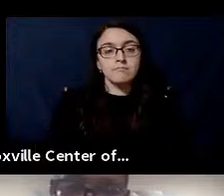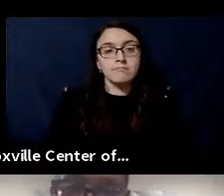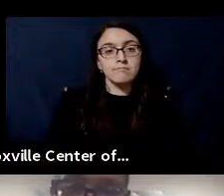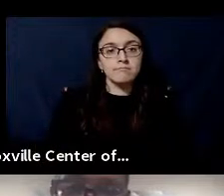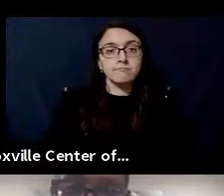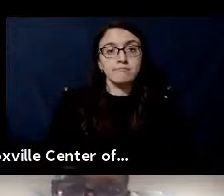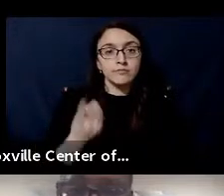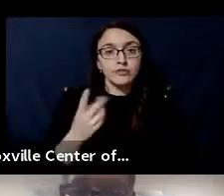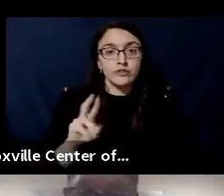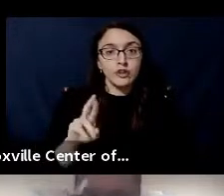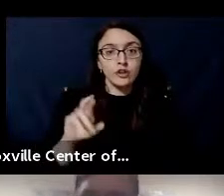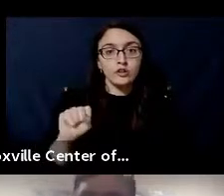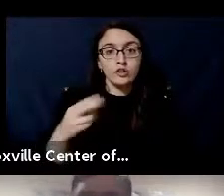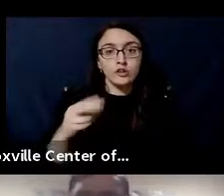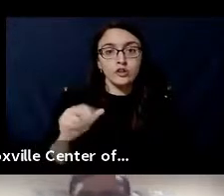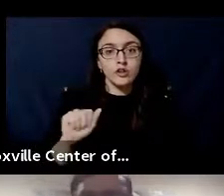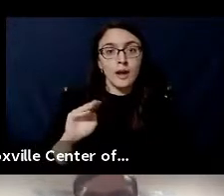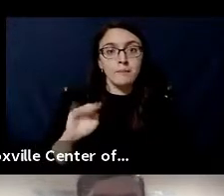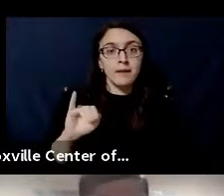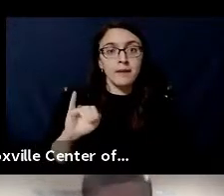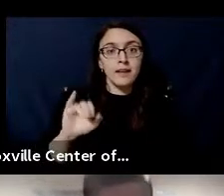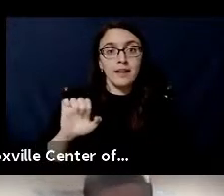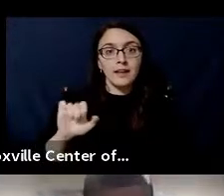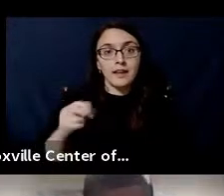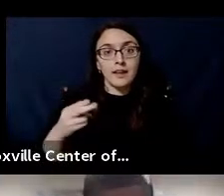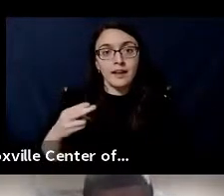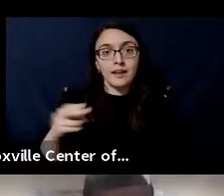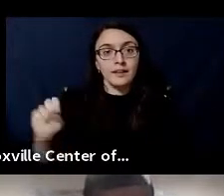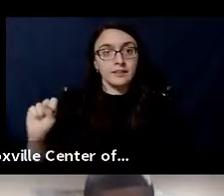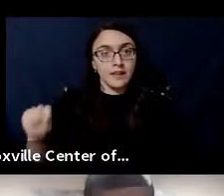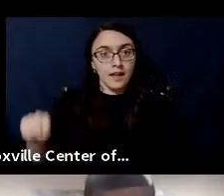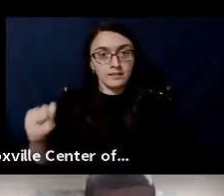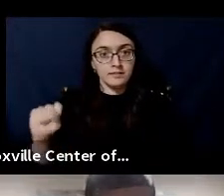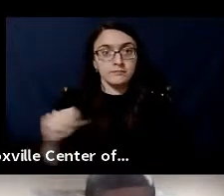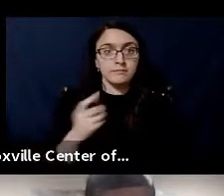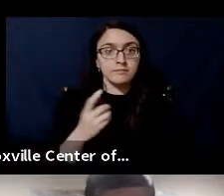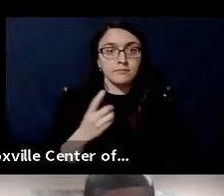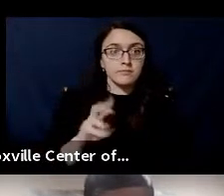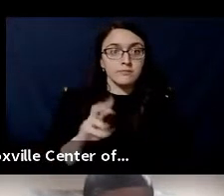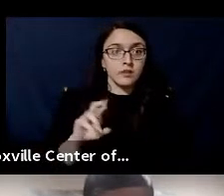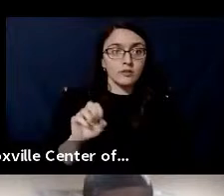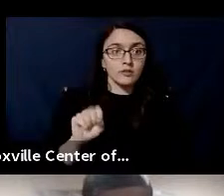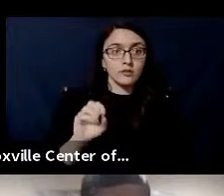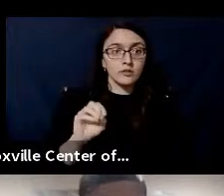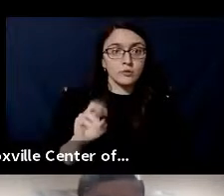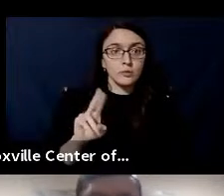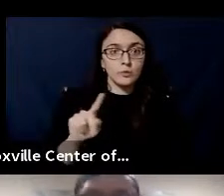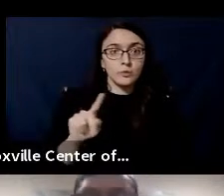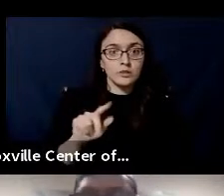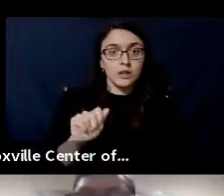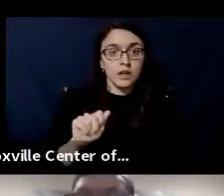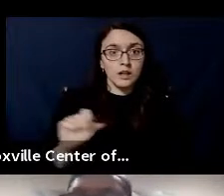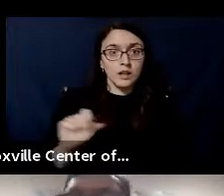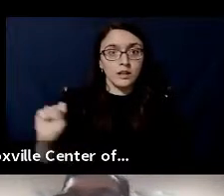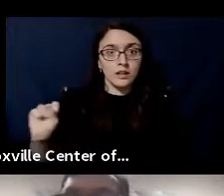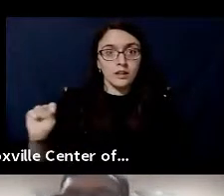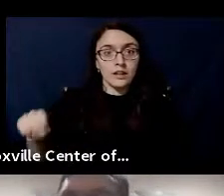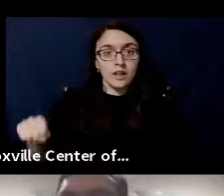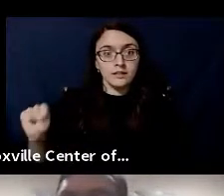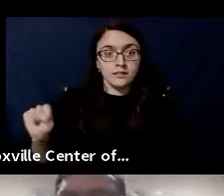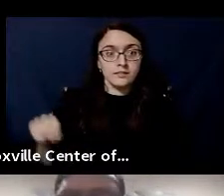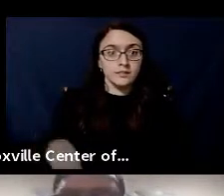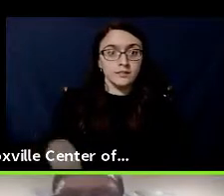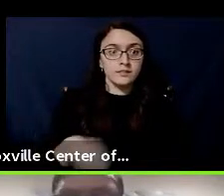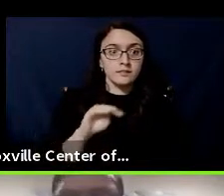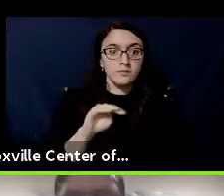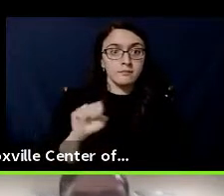Dr. Shamia? Yes. Dr. Sousa? Yes. Ms.